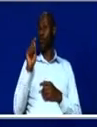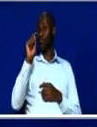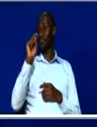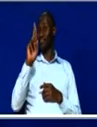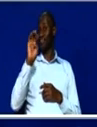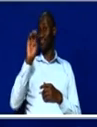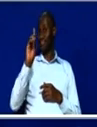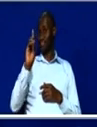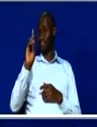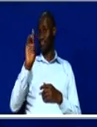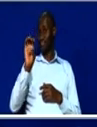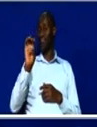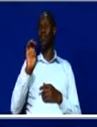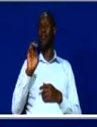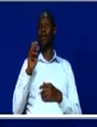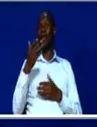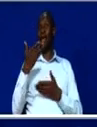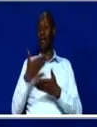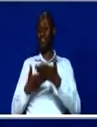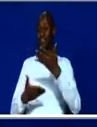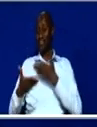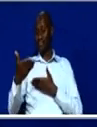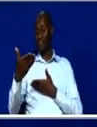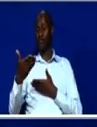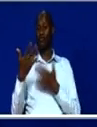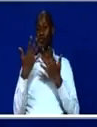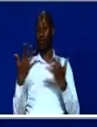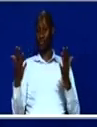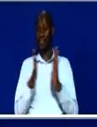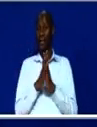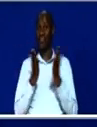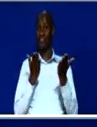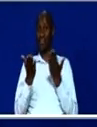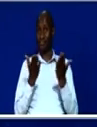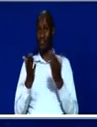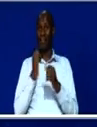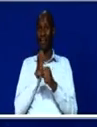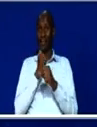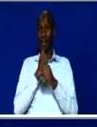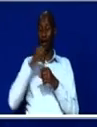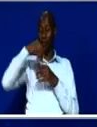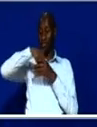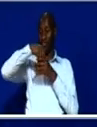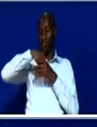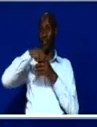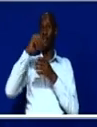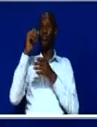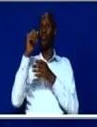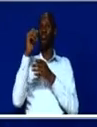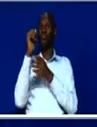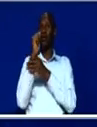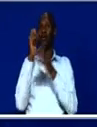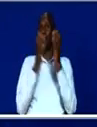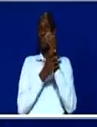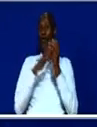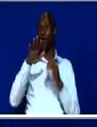saying it is the exchange of goods and services carried out within a given geographical